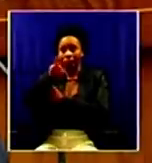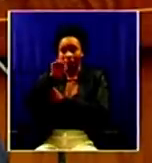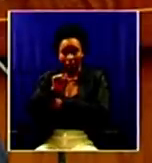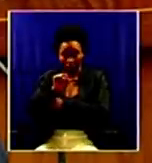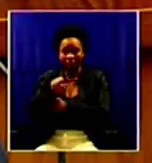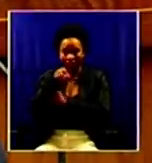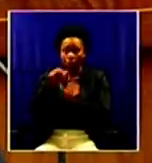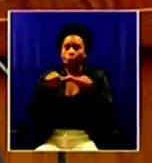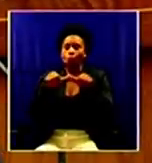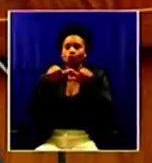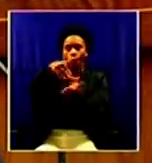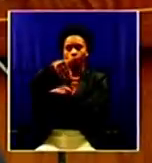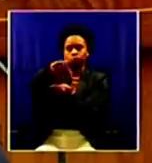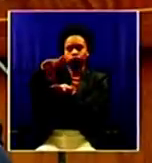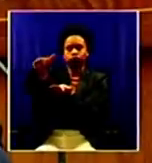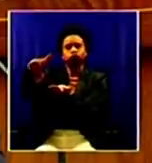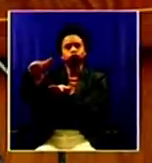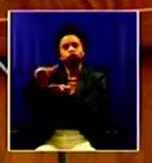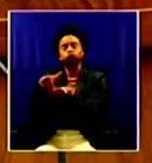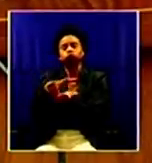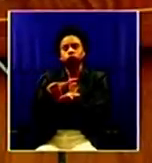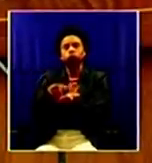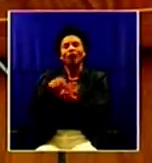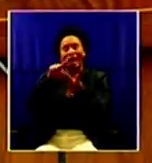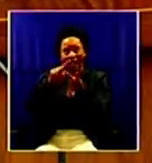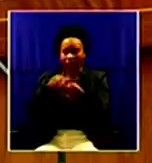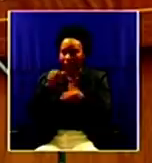us, the hard-working Mr. Edward Kiswet.